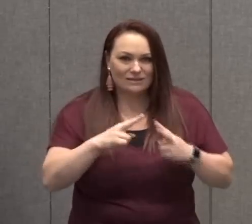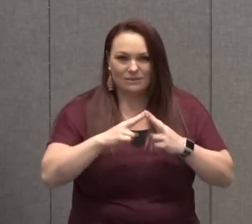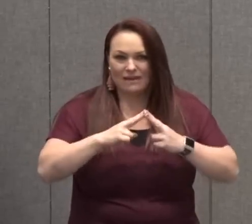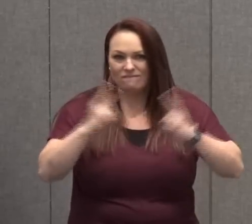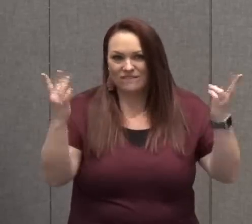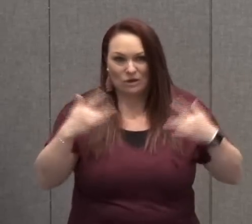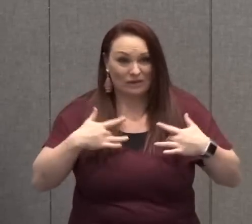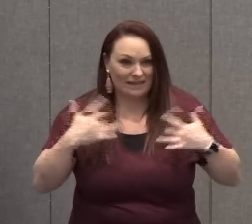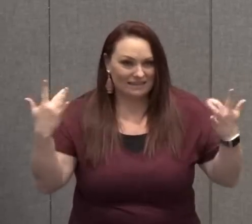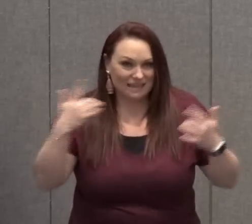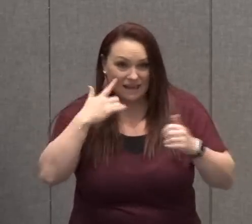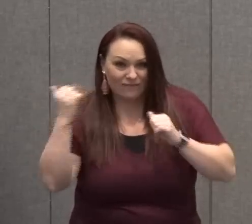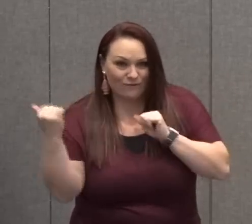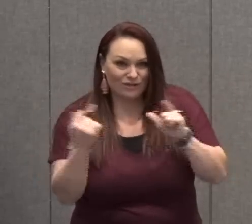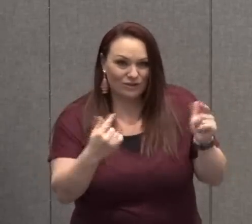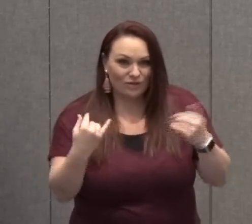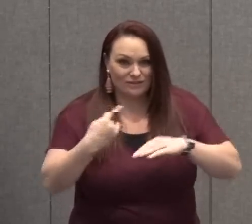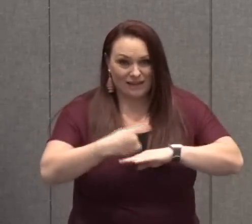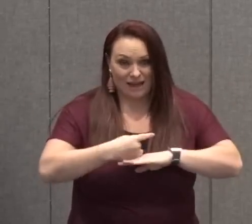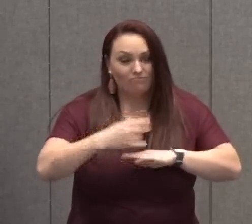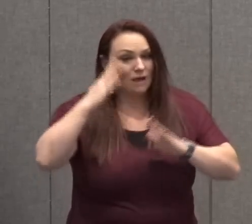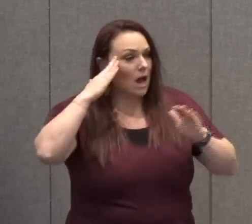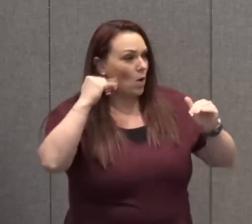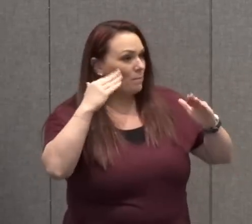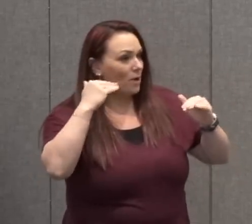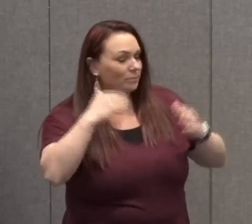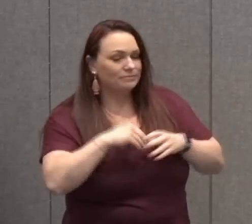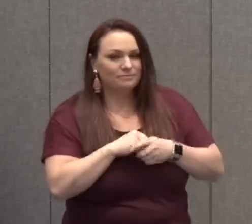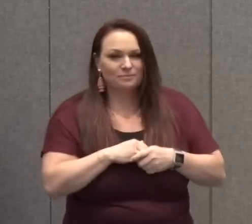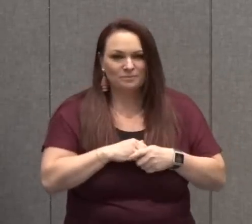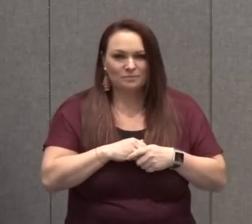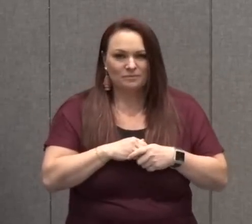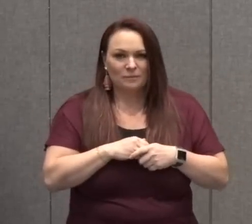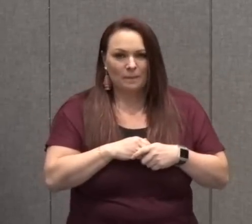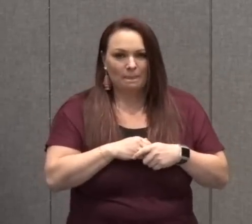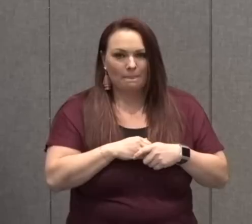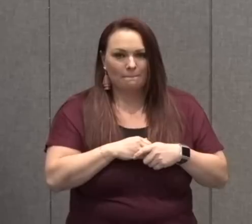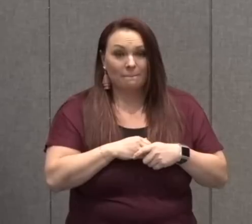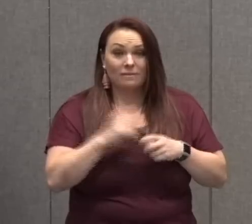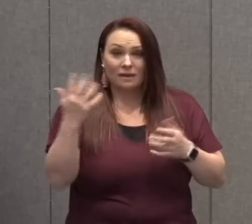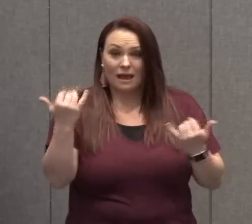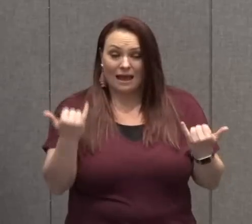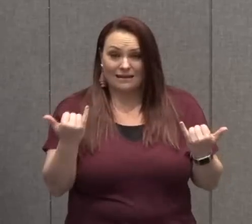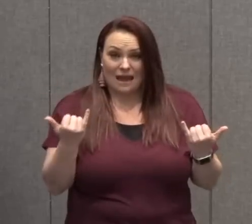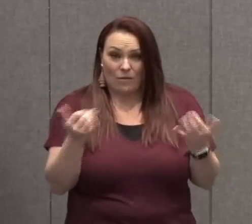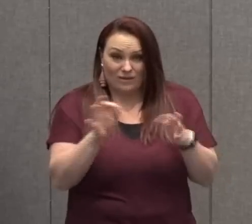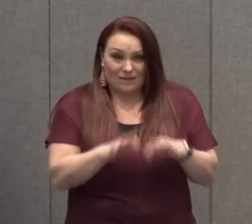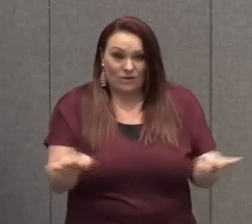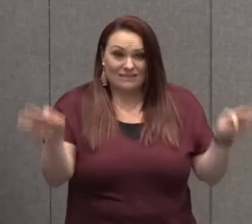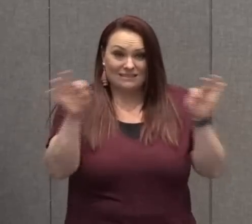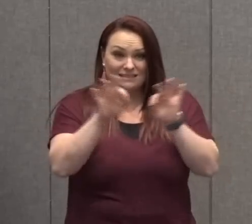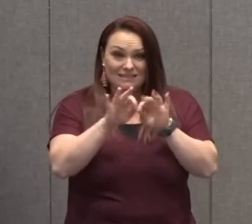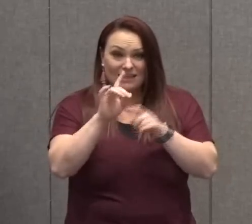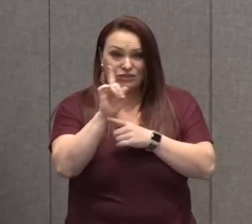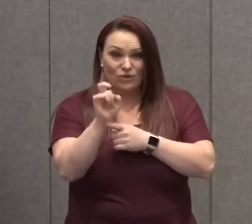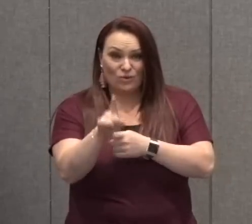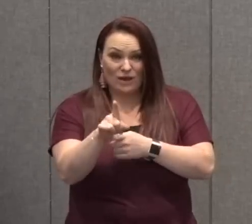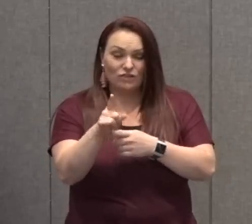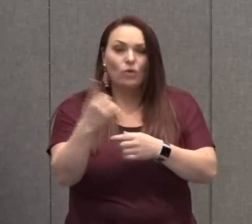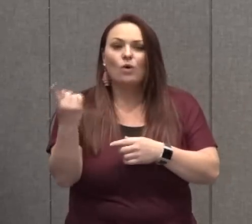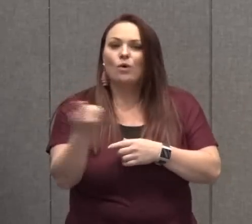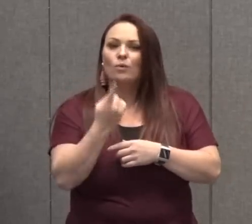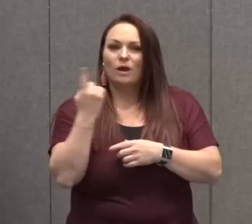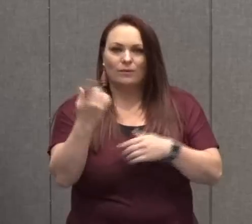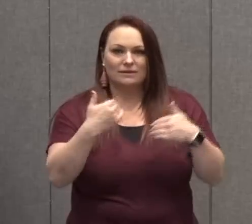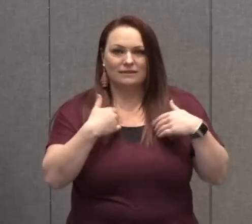for all of us today. I hope so, I hope so. Hey, this is our essential question. We always have an essential question